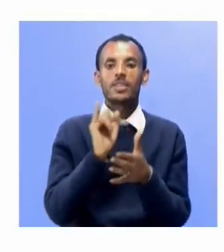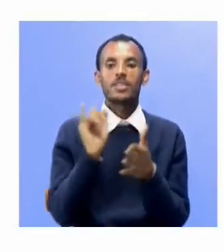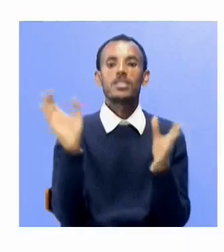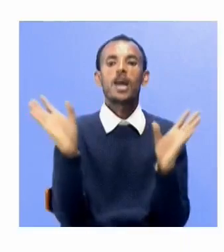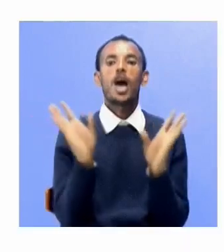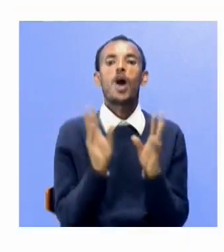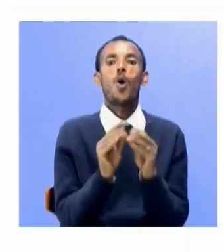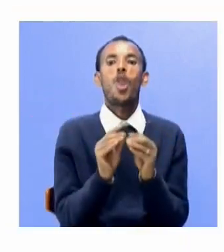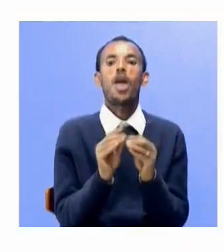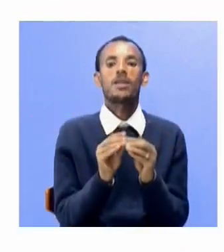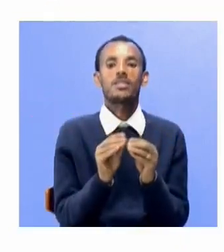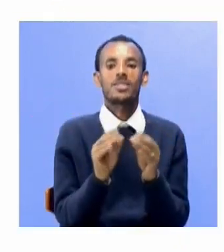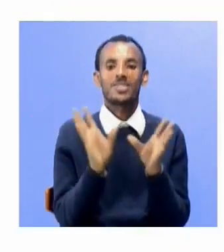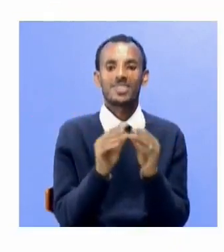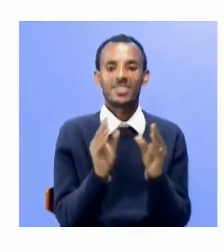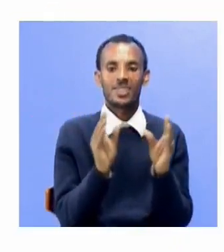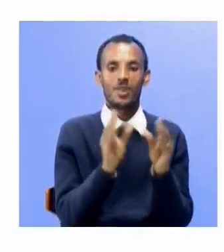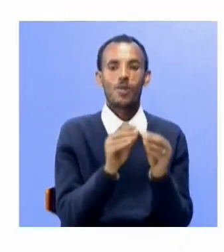of